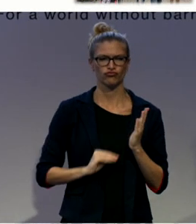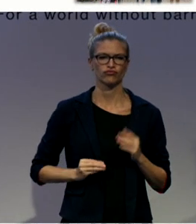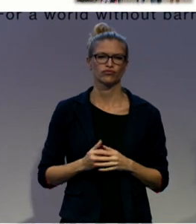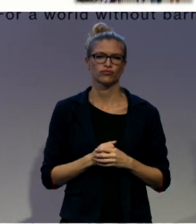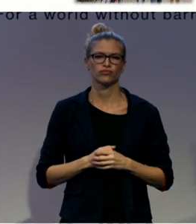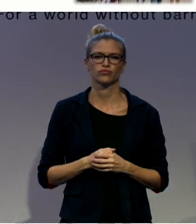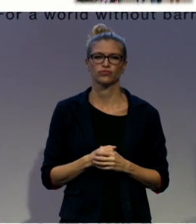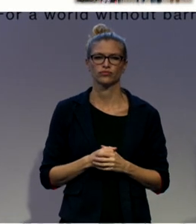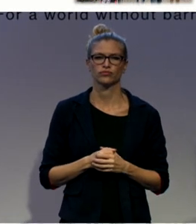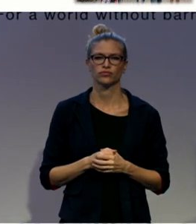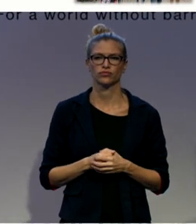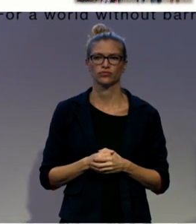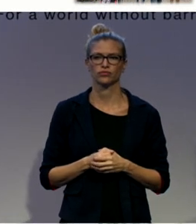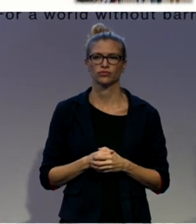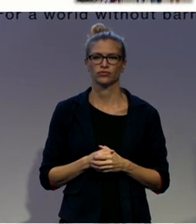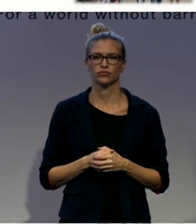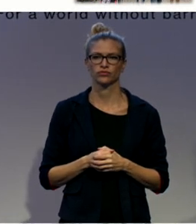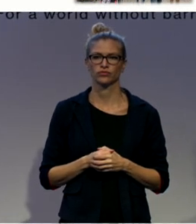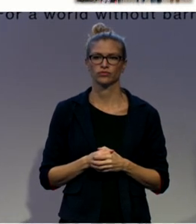poquito tiempo, únicamente